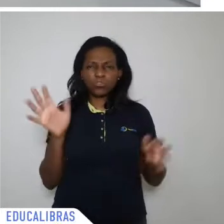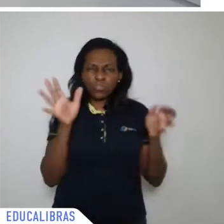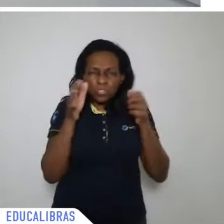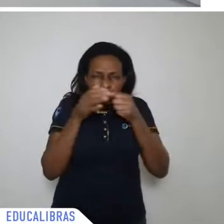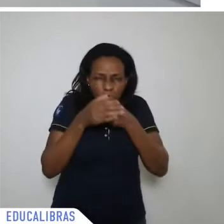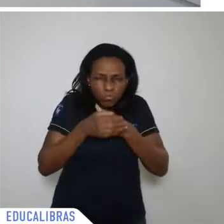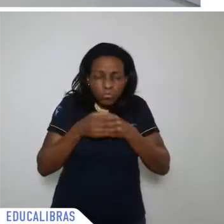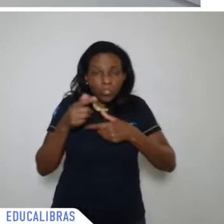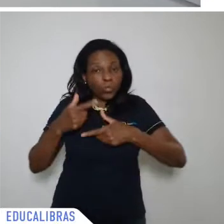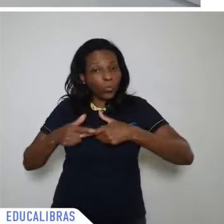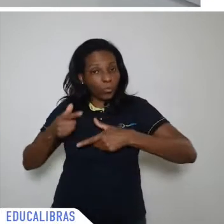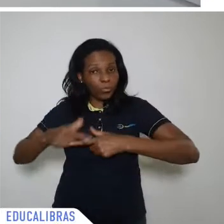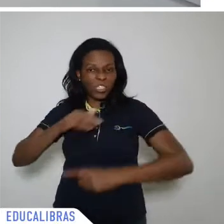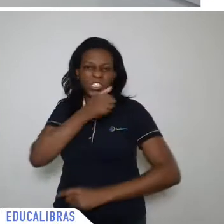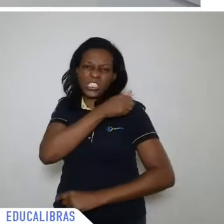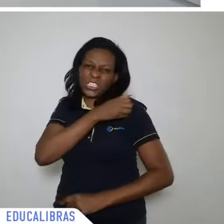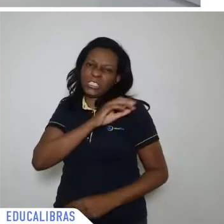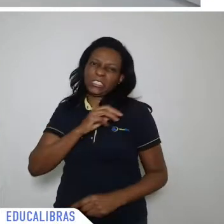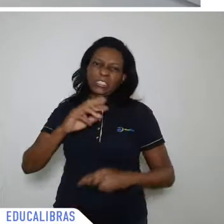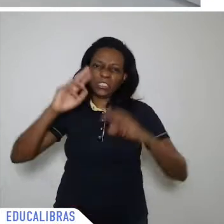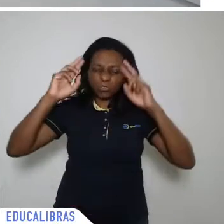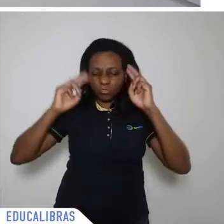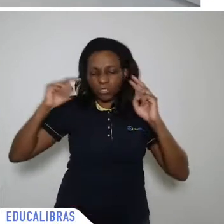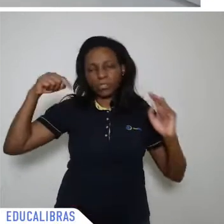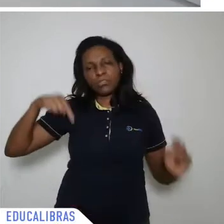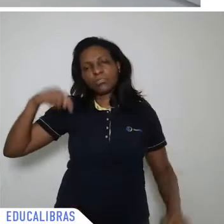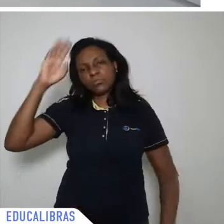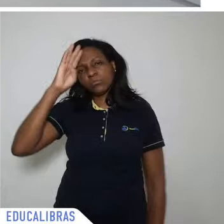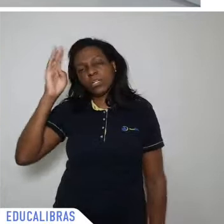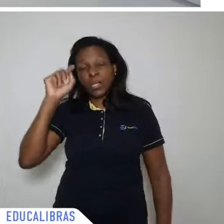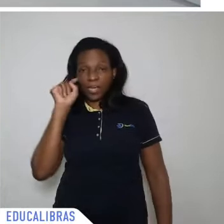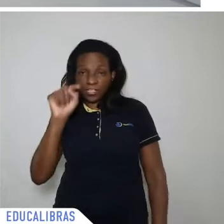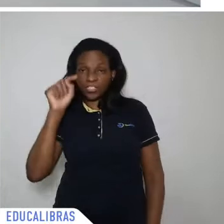continue to hide the severity of the